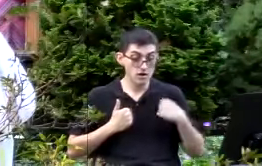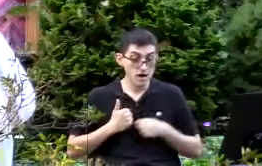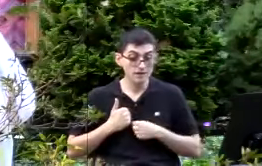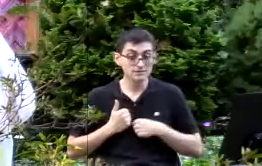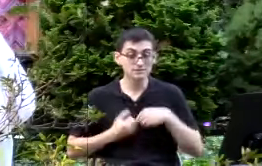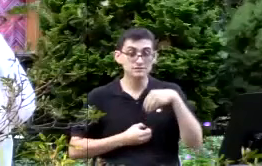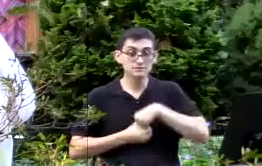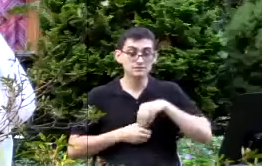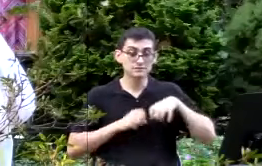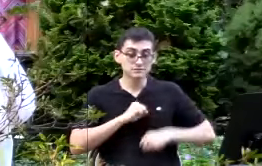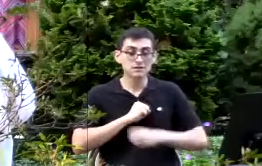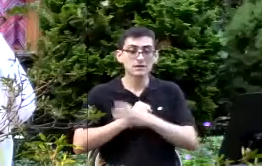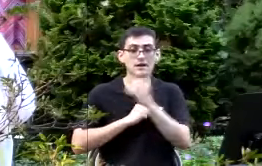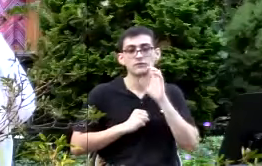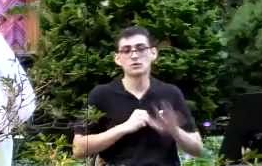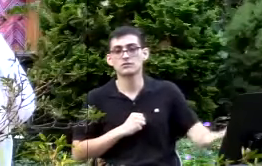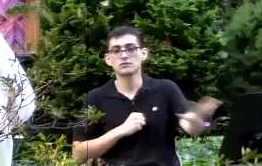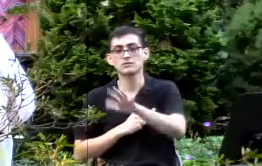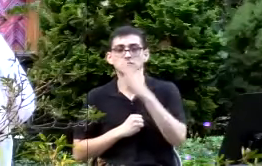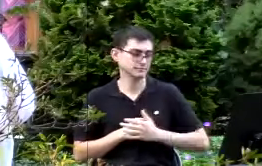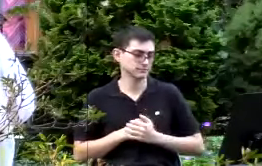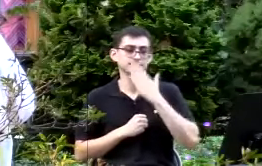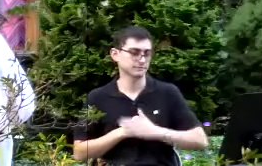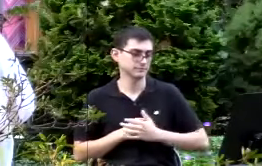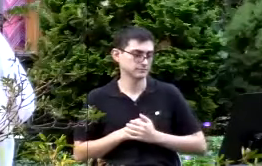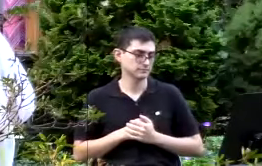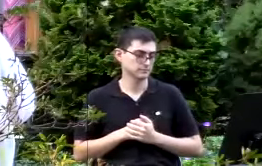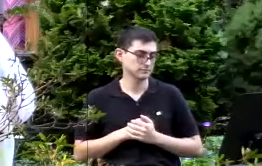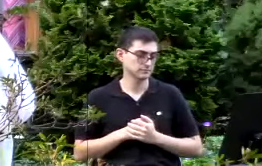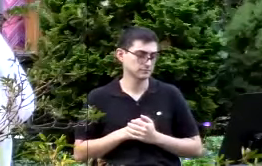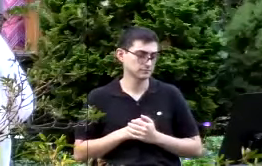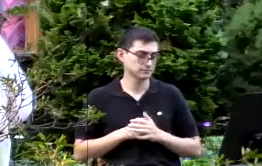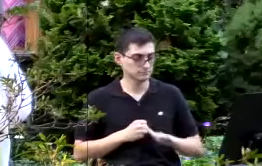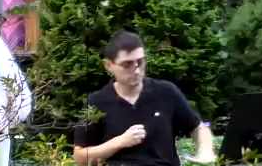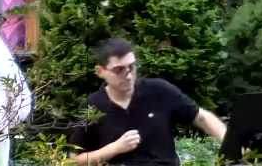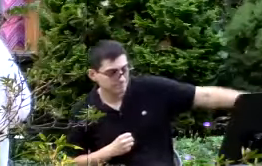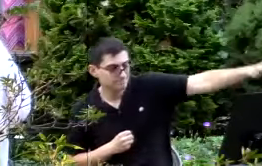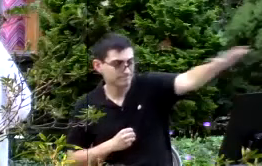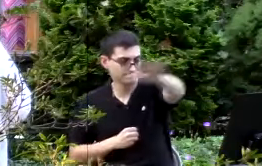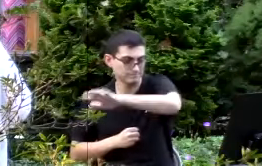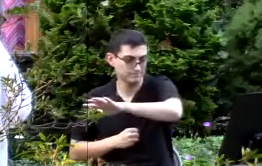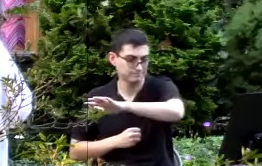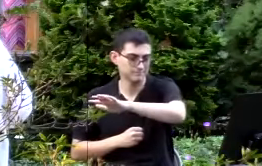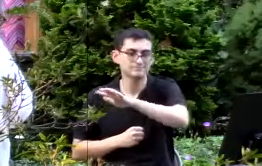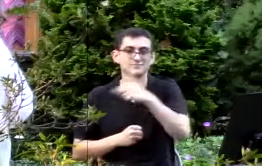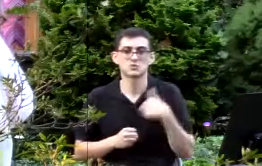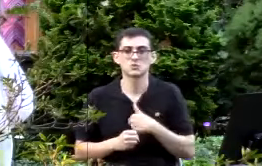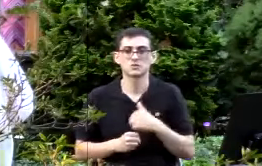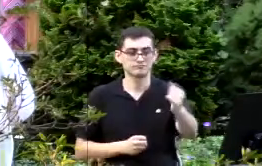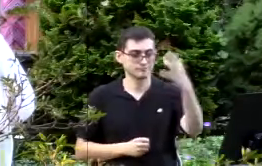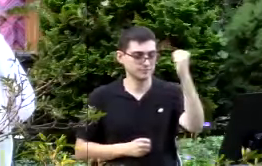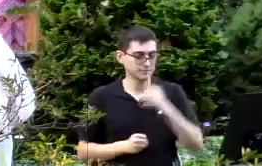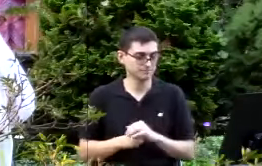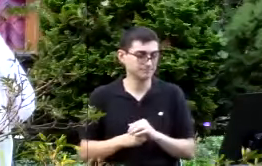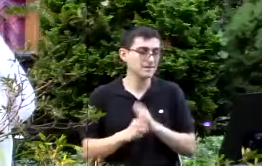ya'ase shalom Aleinu ve'al kol Yisrael ve'al kol Yoshvei Tevel v'imru, Amen. May the one who creates